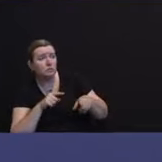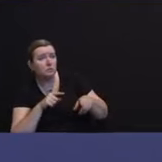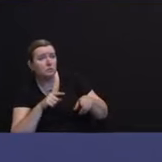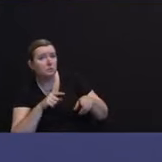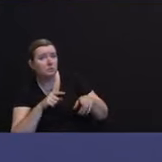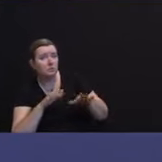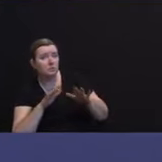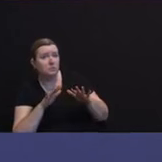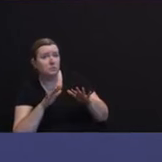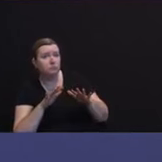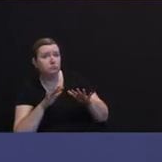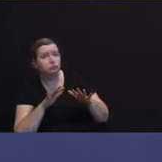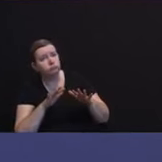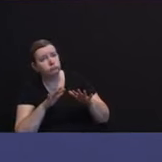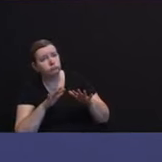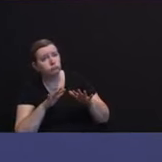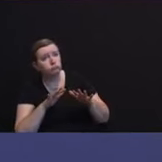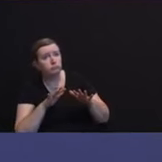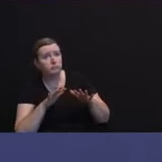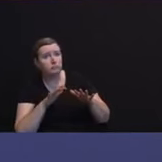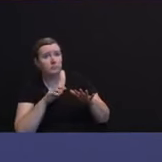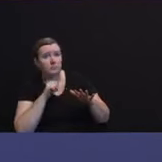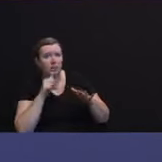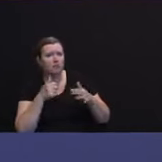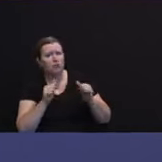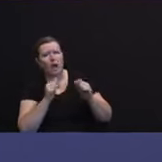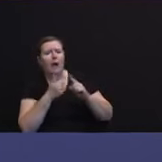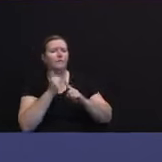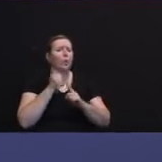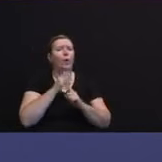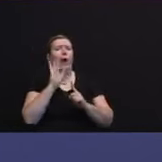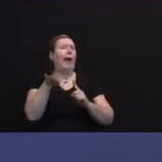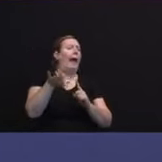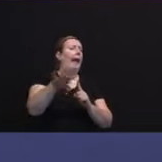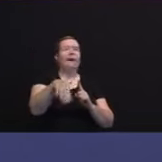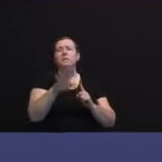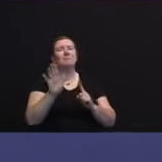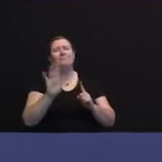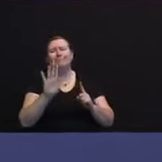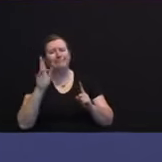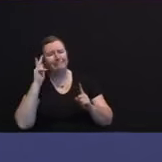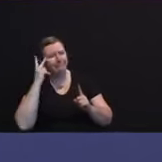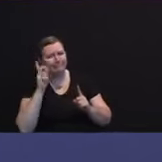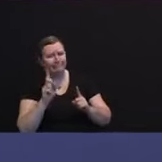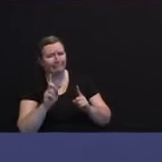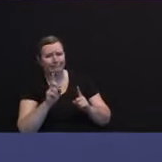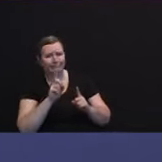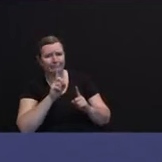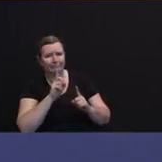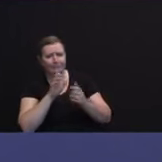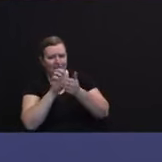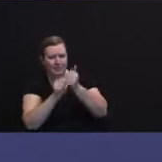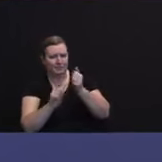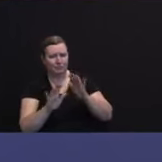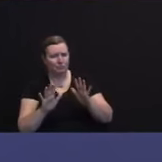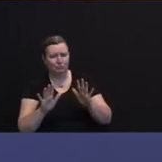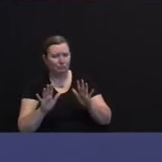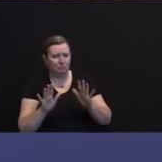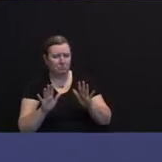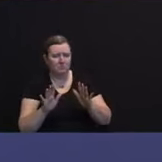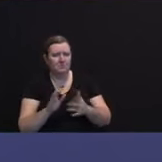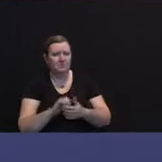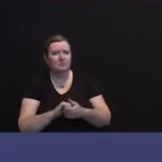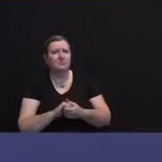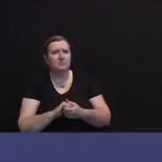avoid the political hit on something. It's just a reality that, and I don't personally believe there's a